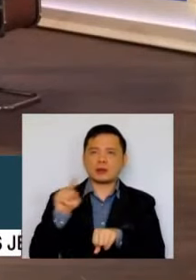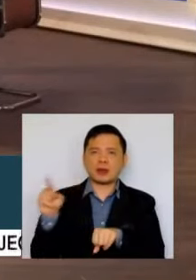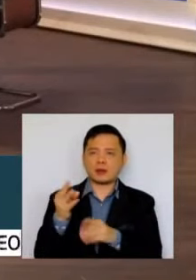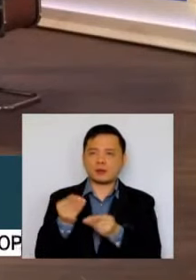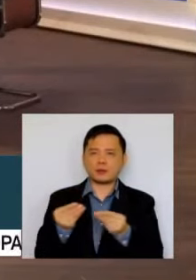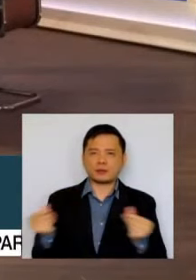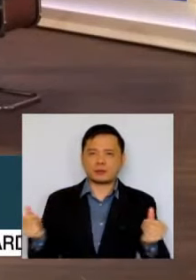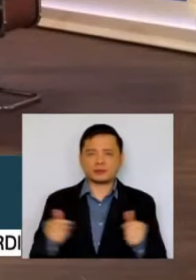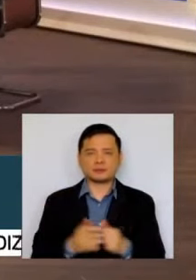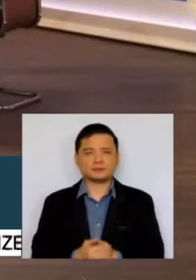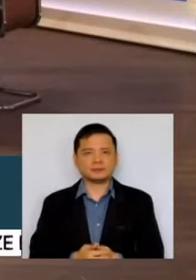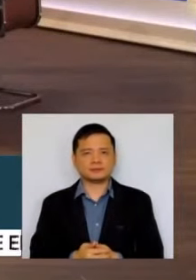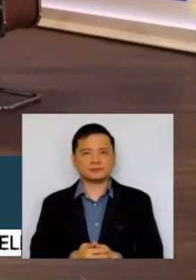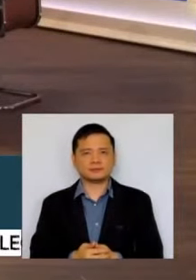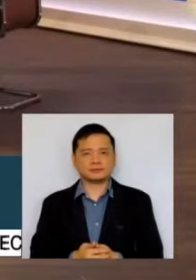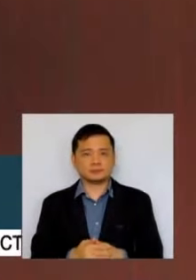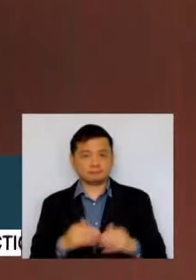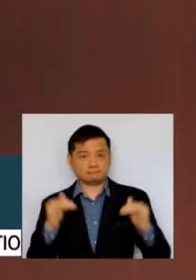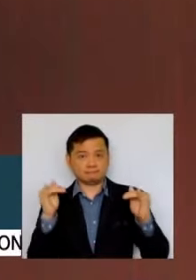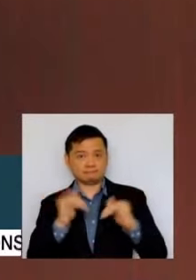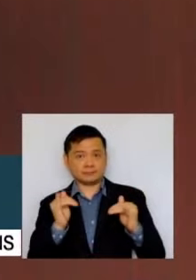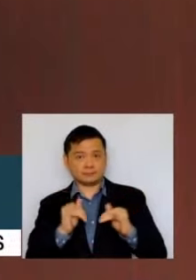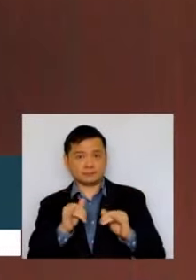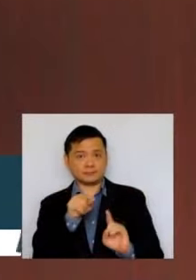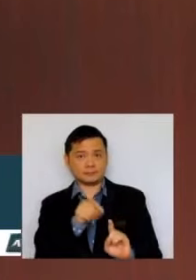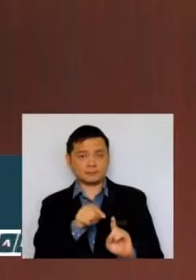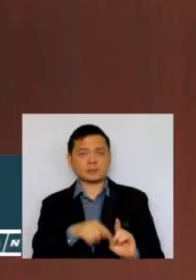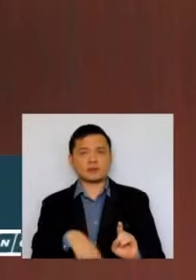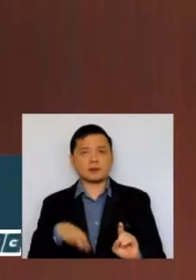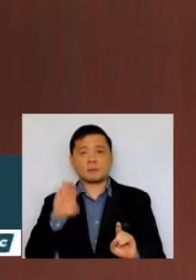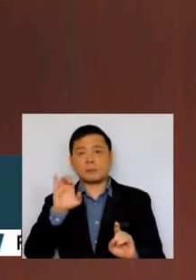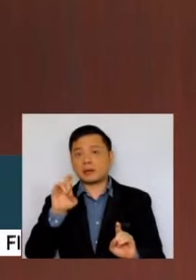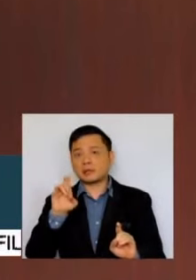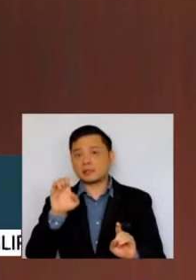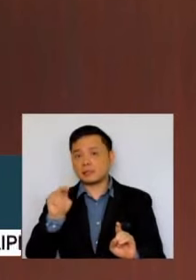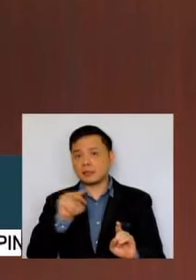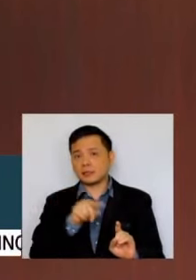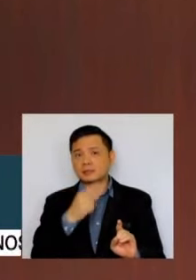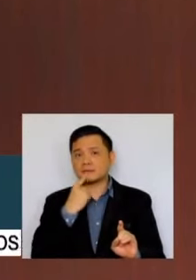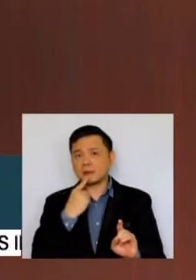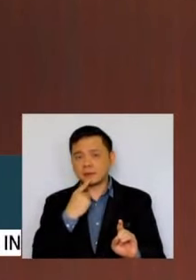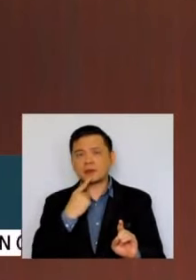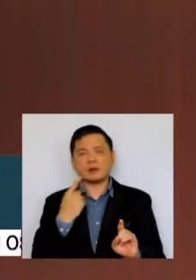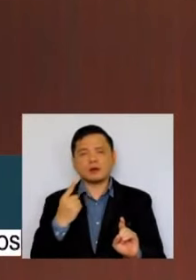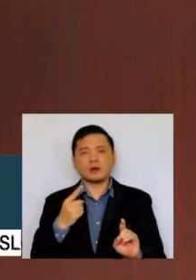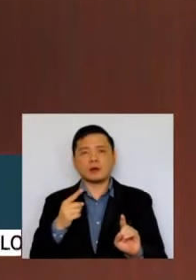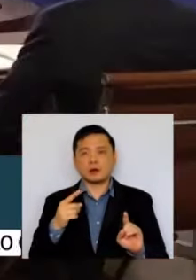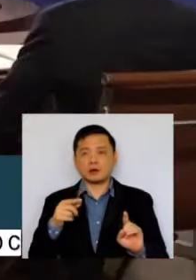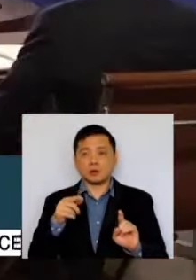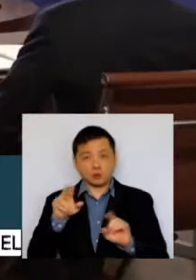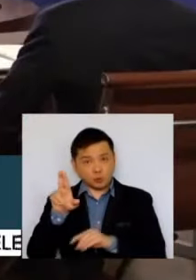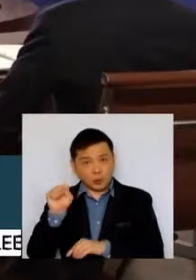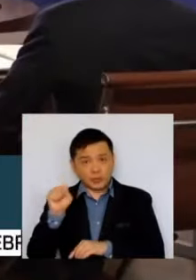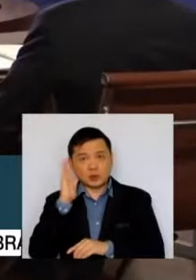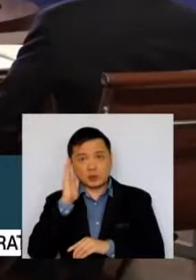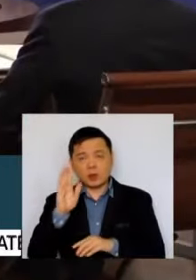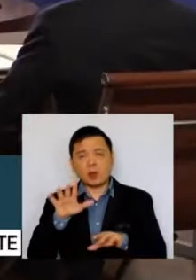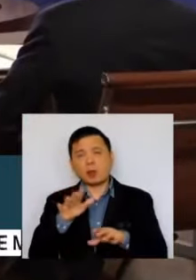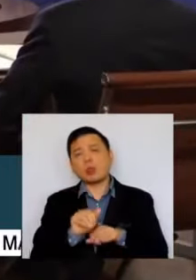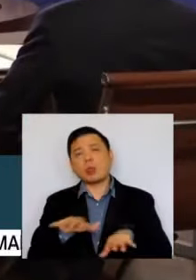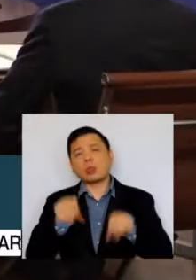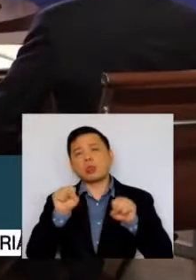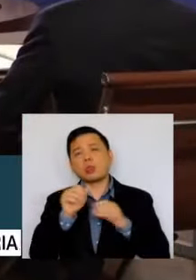The conference is a test of Biden's assertion that he would return the U.S. to global leadership to face down authoritarian